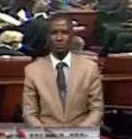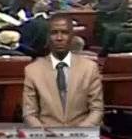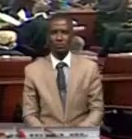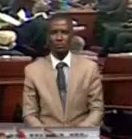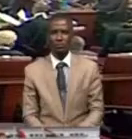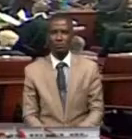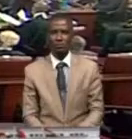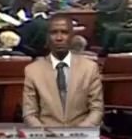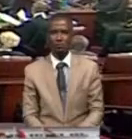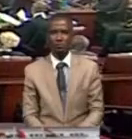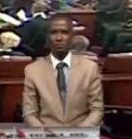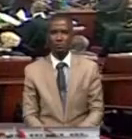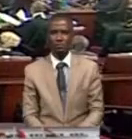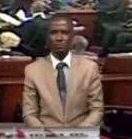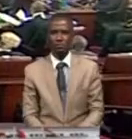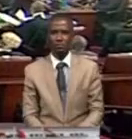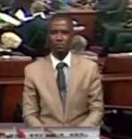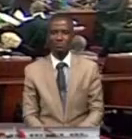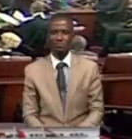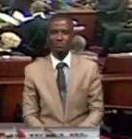My Lord,